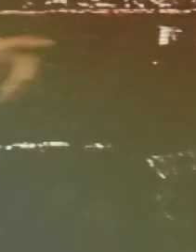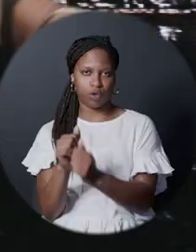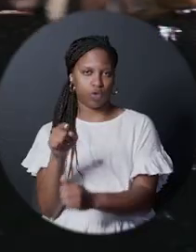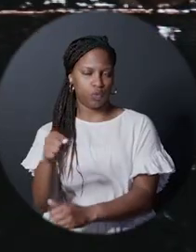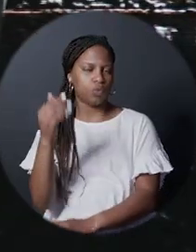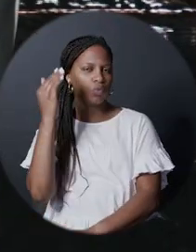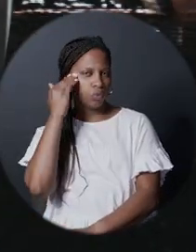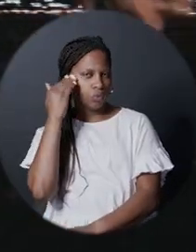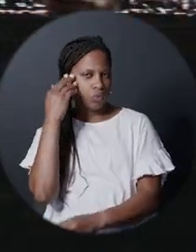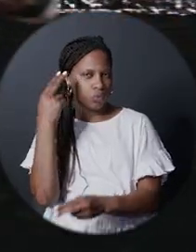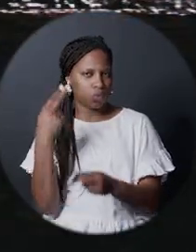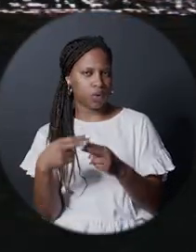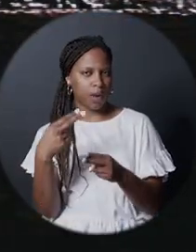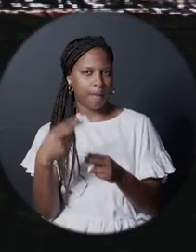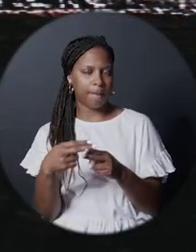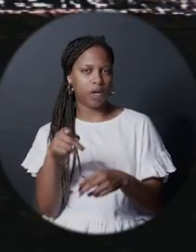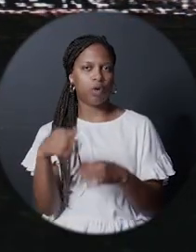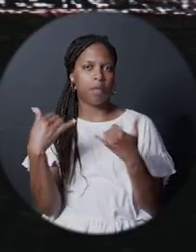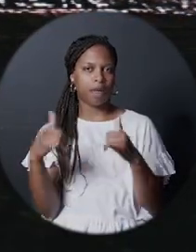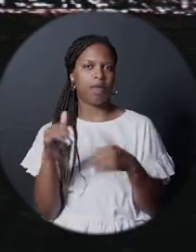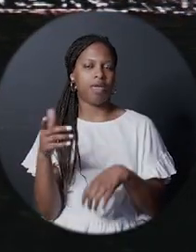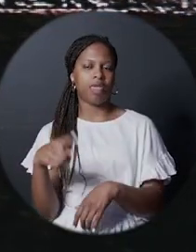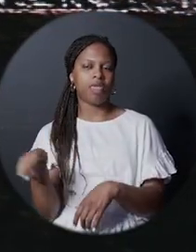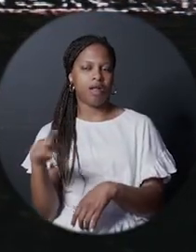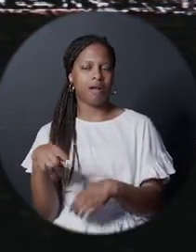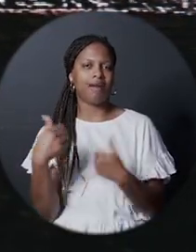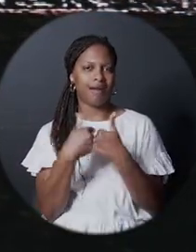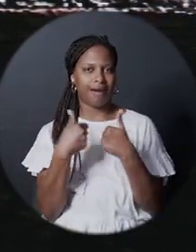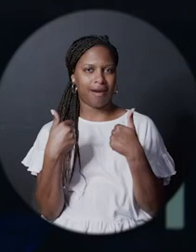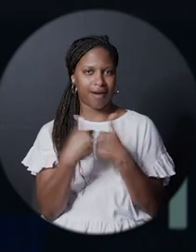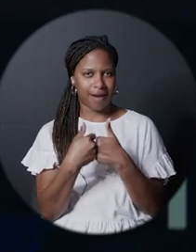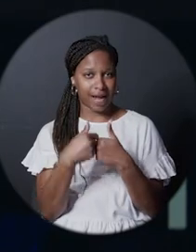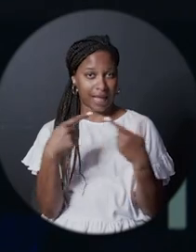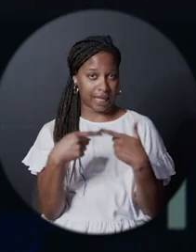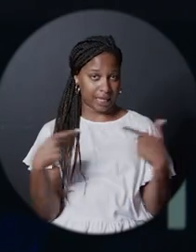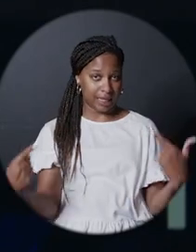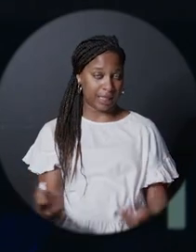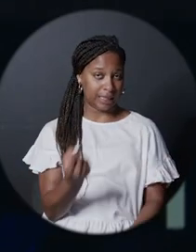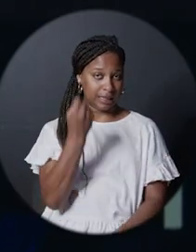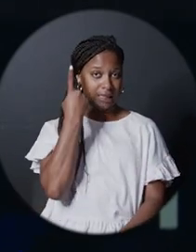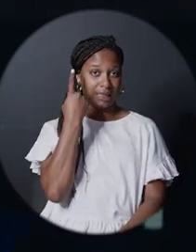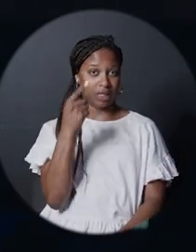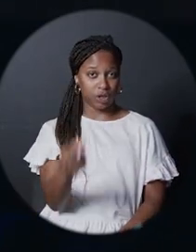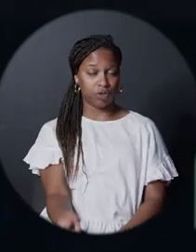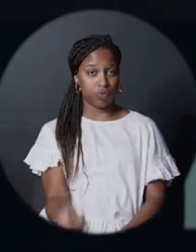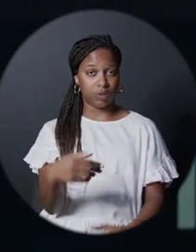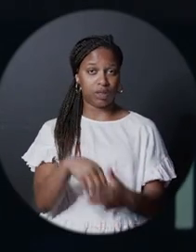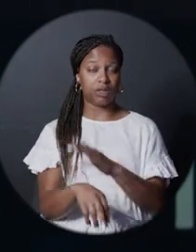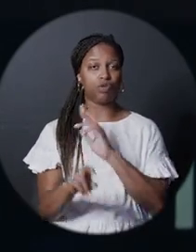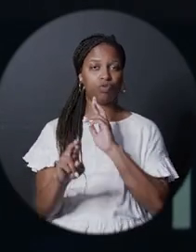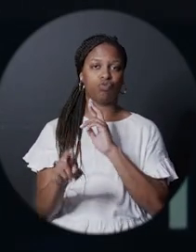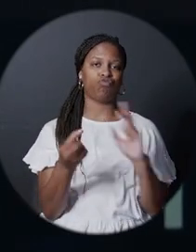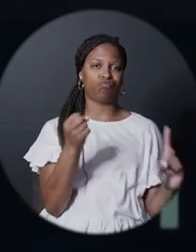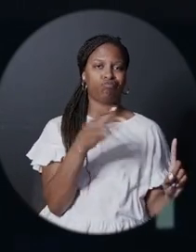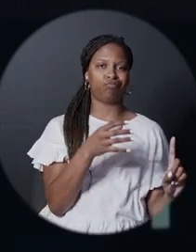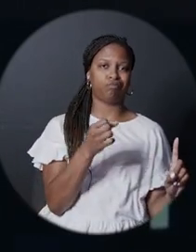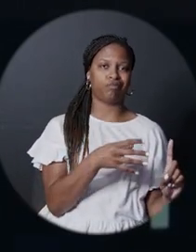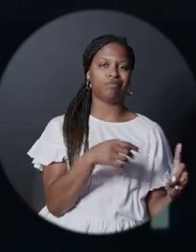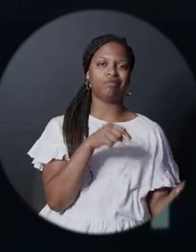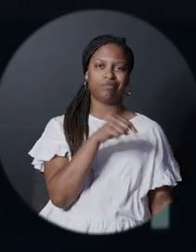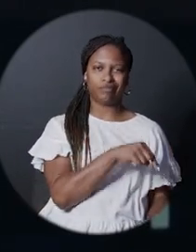You got to stick with what you do. It's what they call making you play their game. And the enemy understands that when you